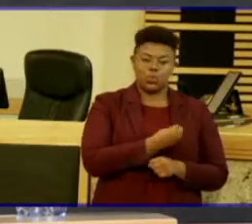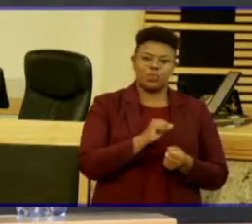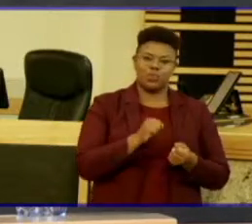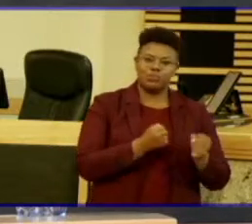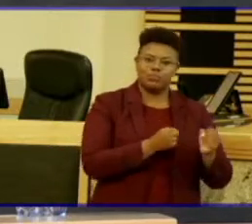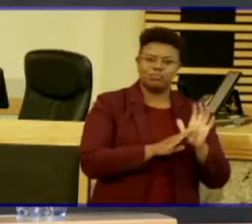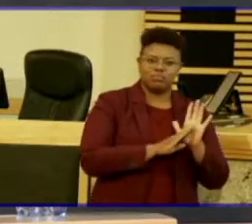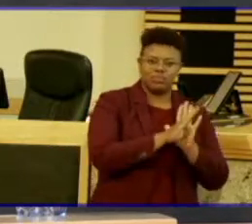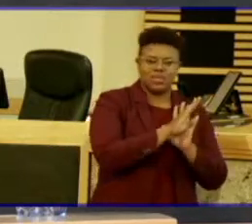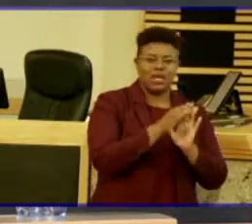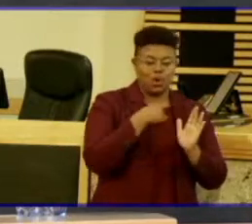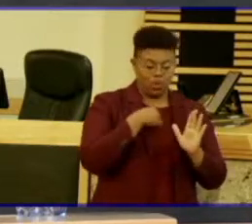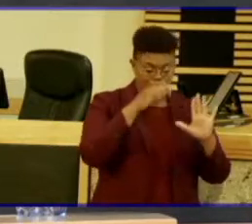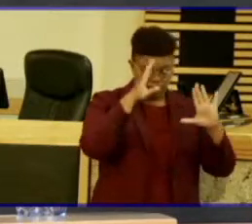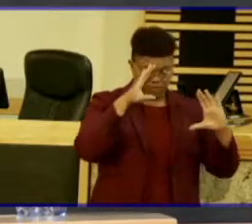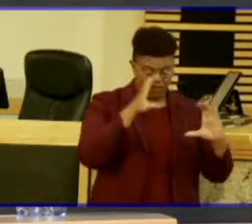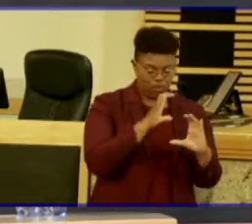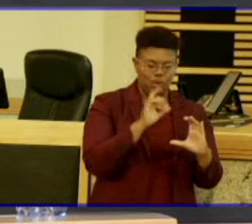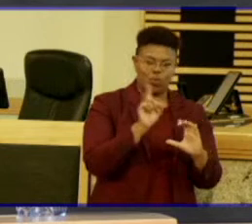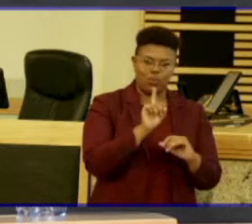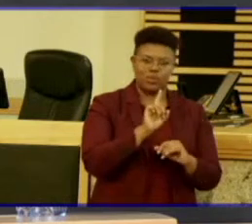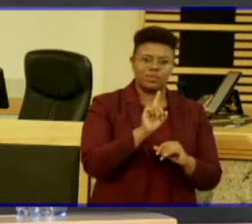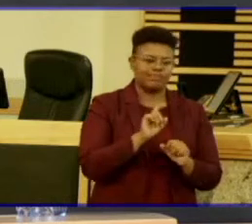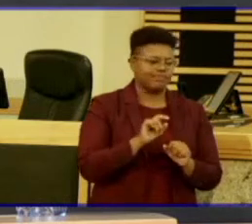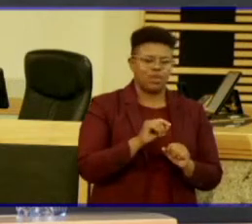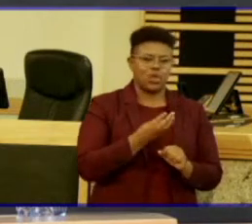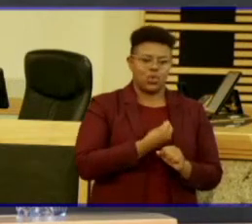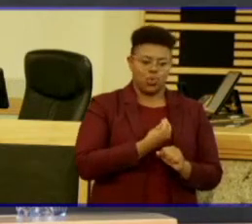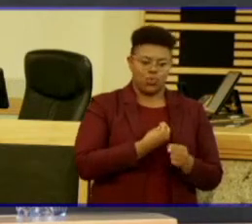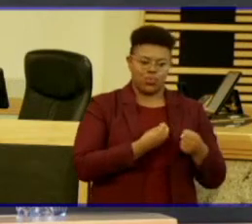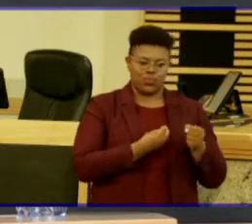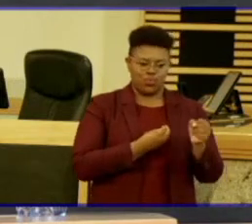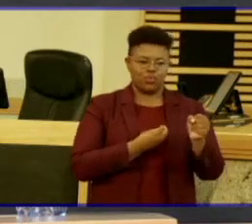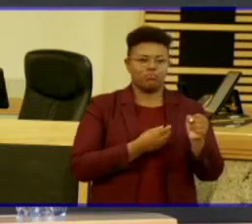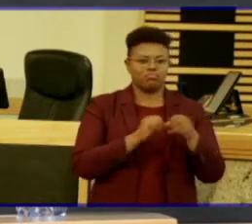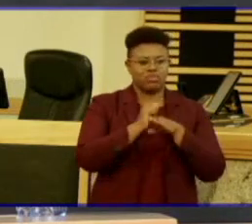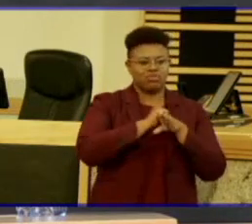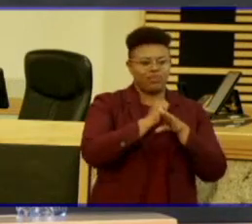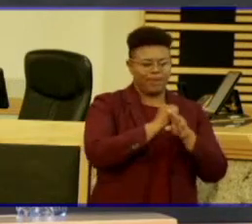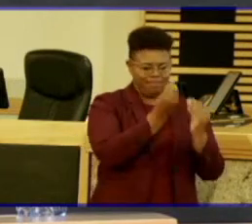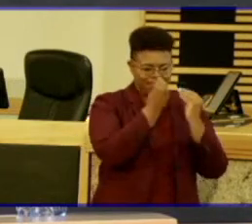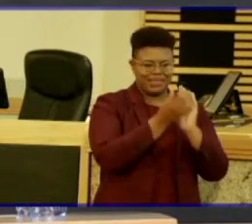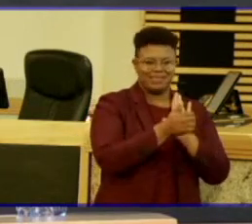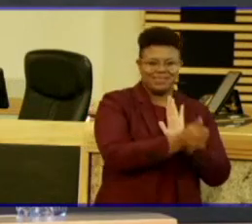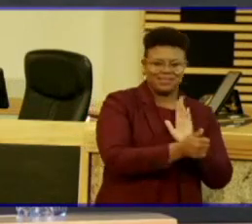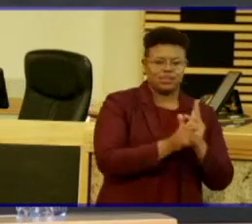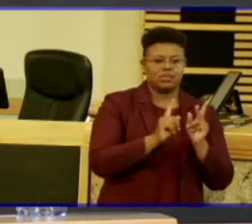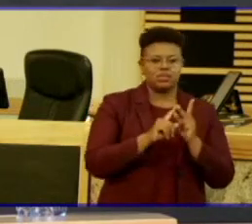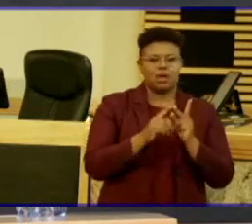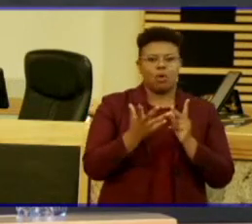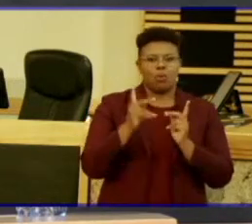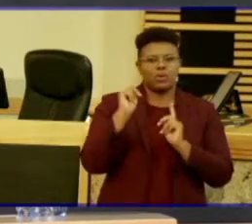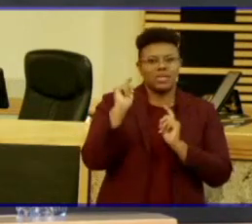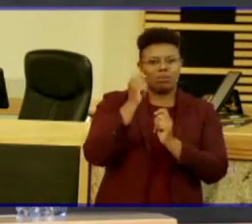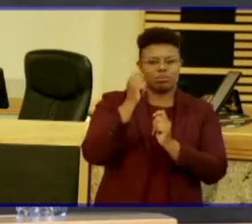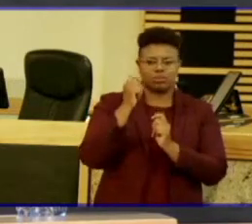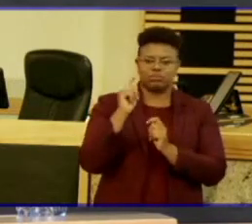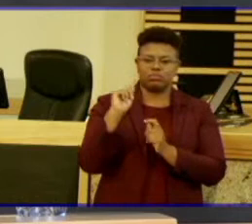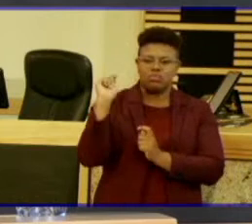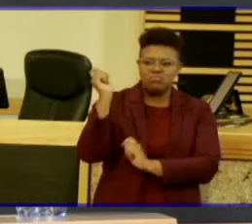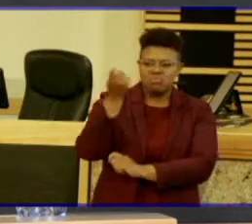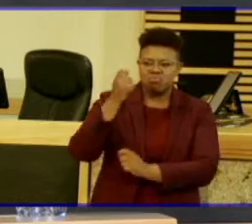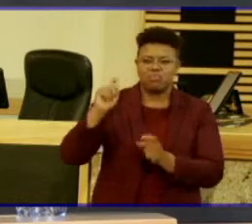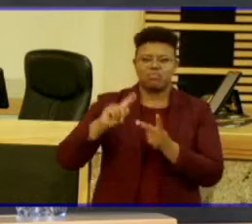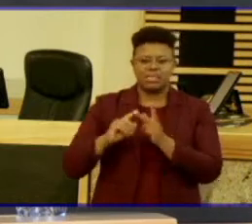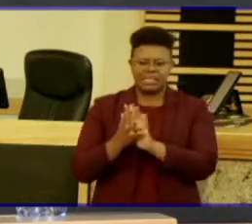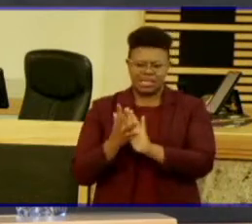Our focus in this regard will be on placement of youth in vocational programs, skills development, township and rural youth development